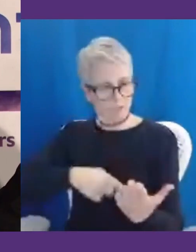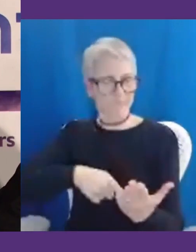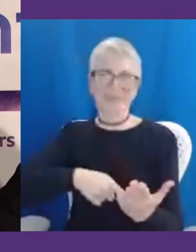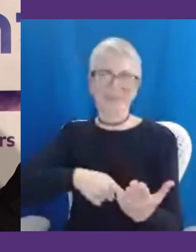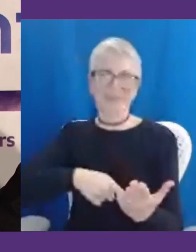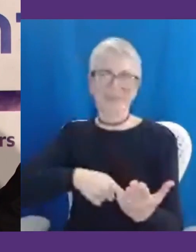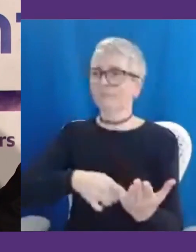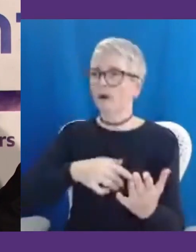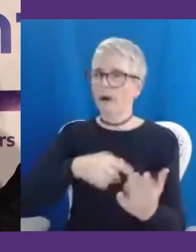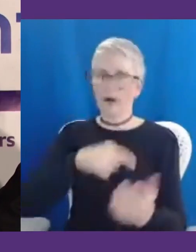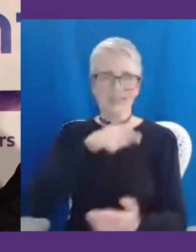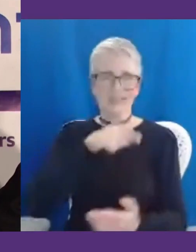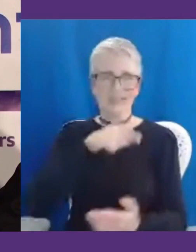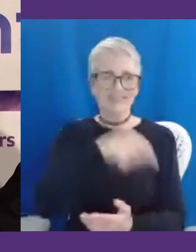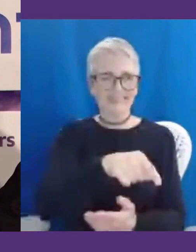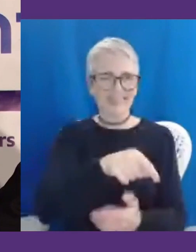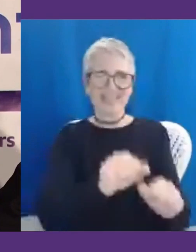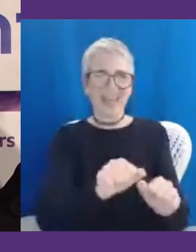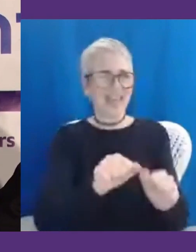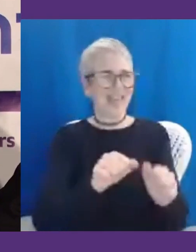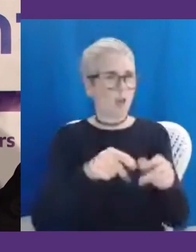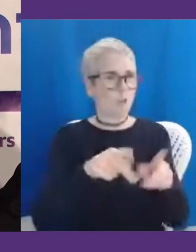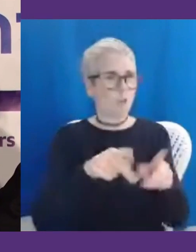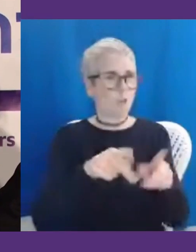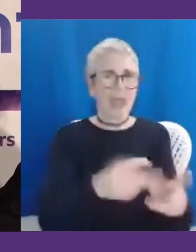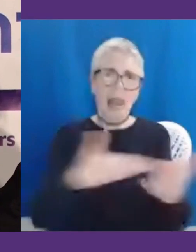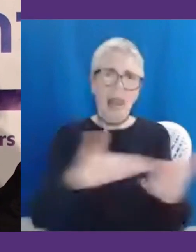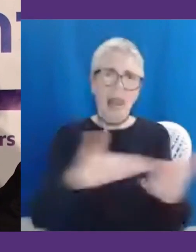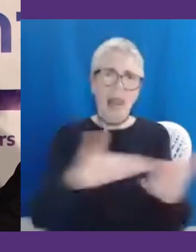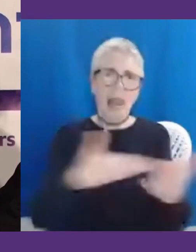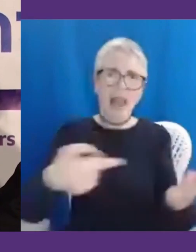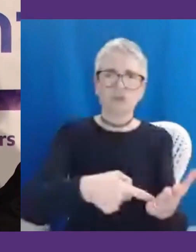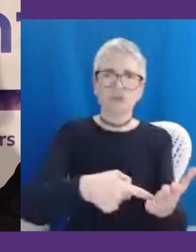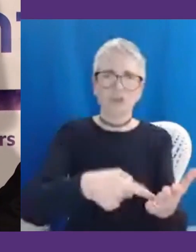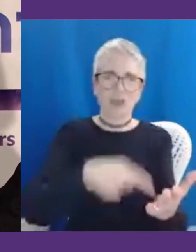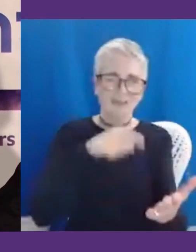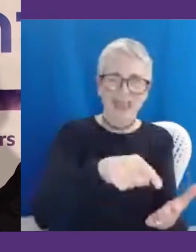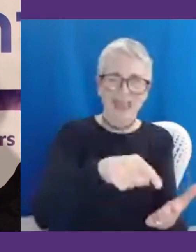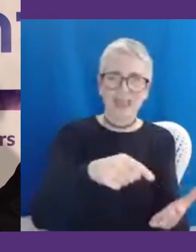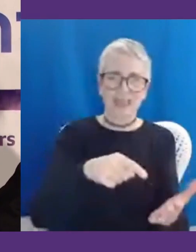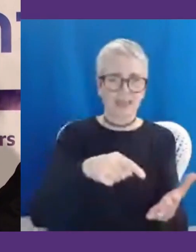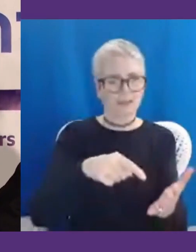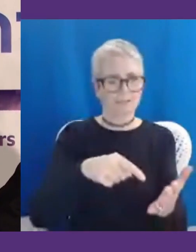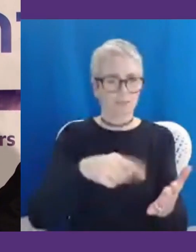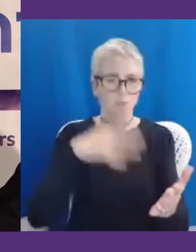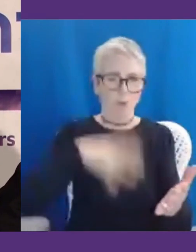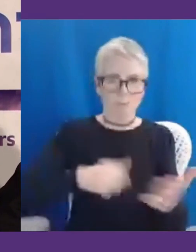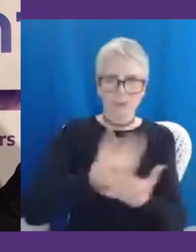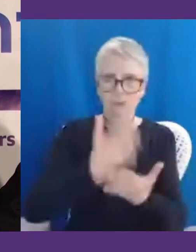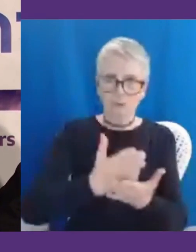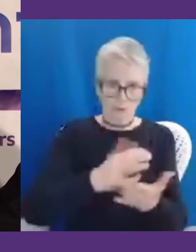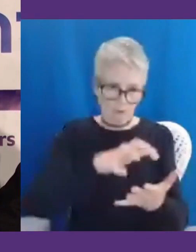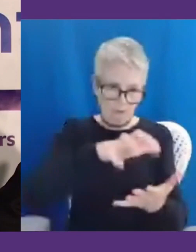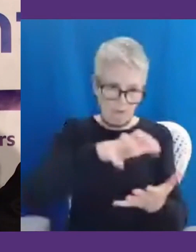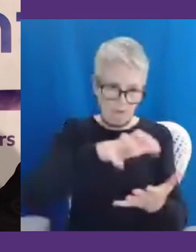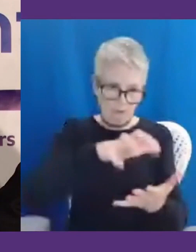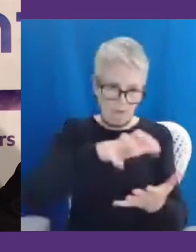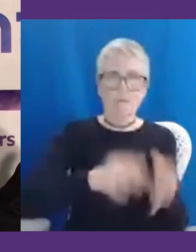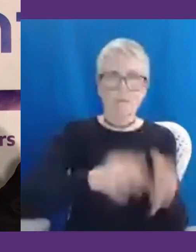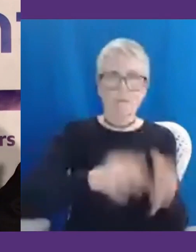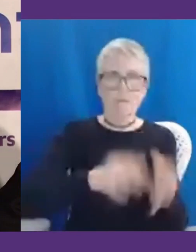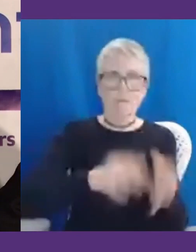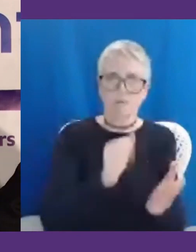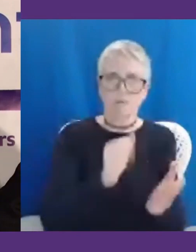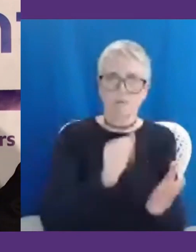get it. They want to be accurate all the time, and so I was kind of slightly concerned that there might be a bit of a